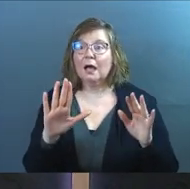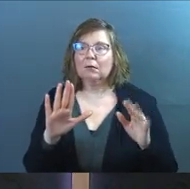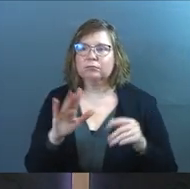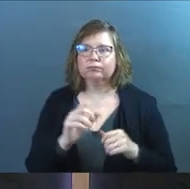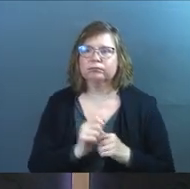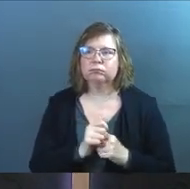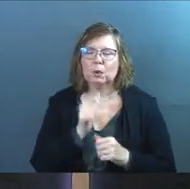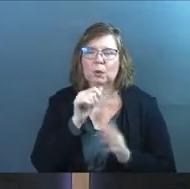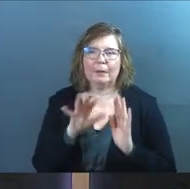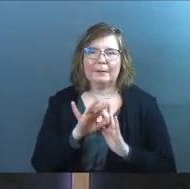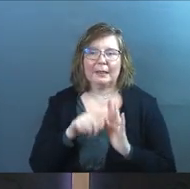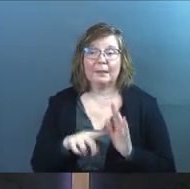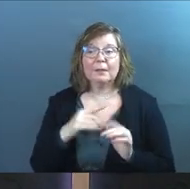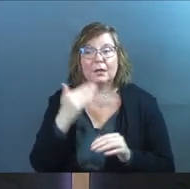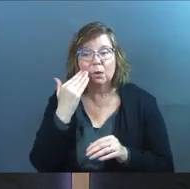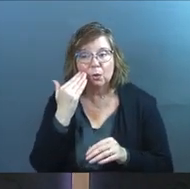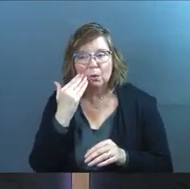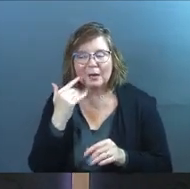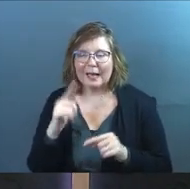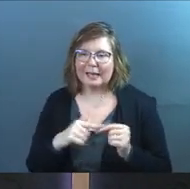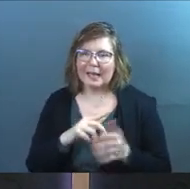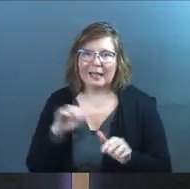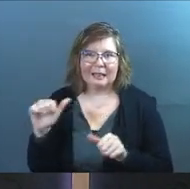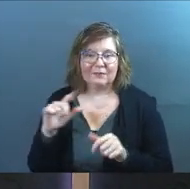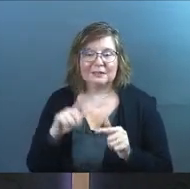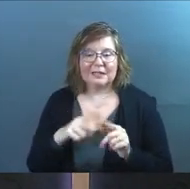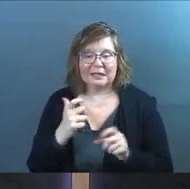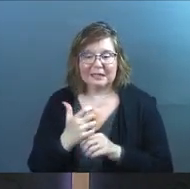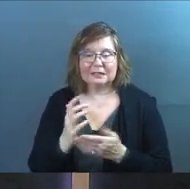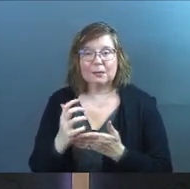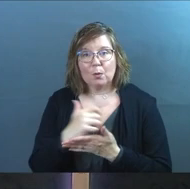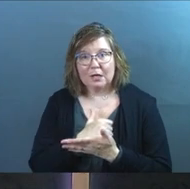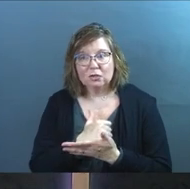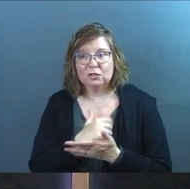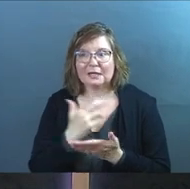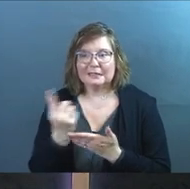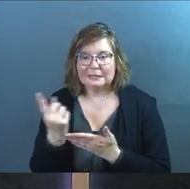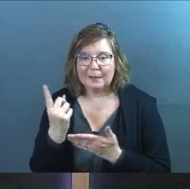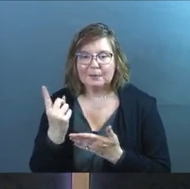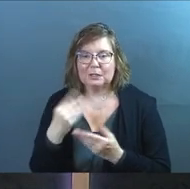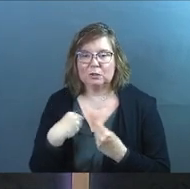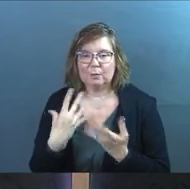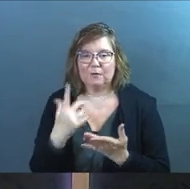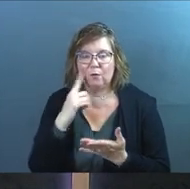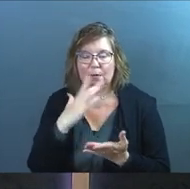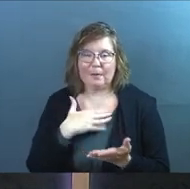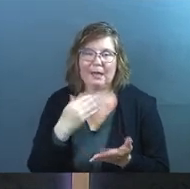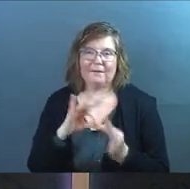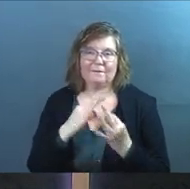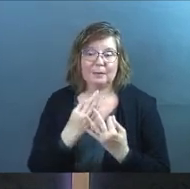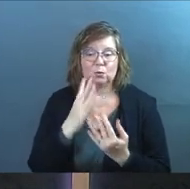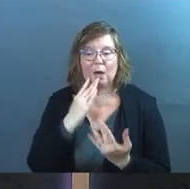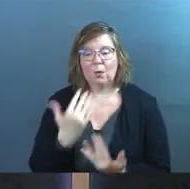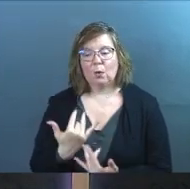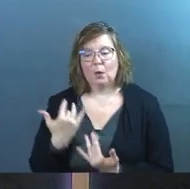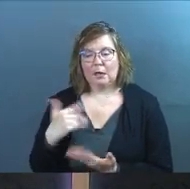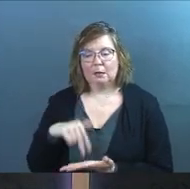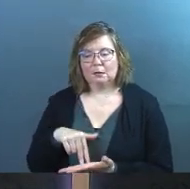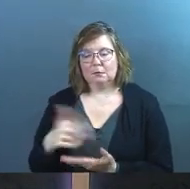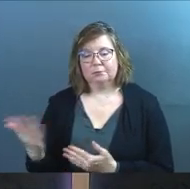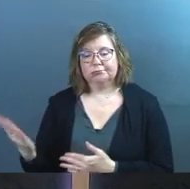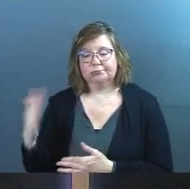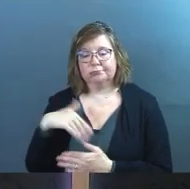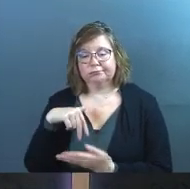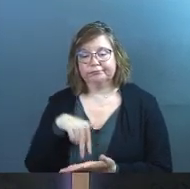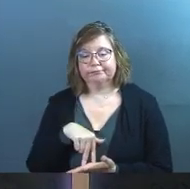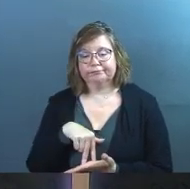hire them. But they knew, I cannot leave here until I get some wage. I need something to provide for my family. And so I will wait all